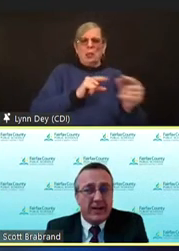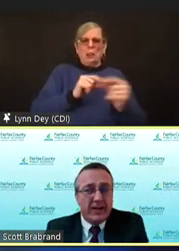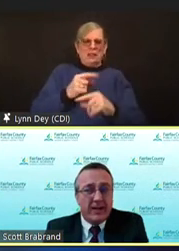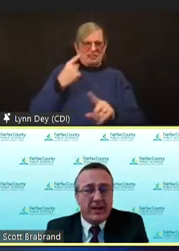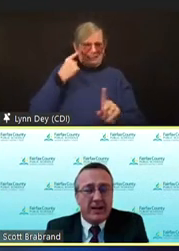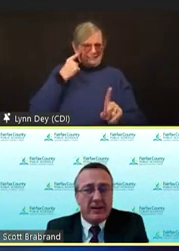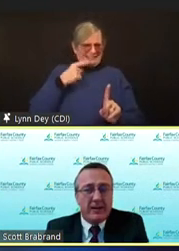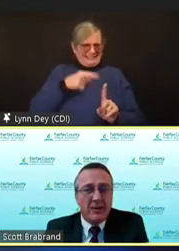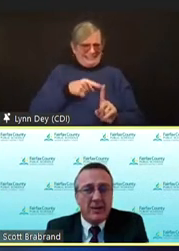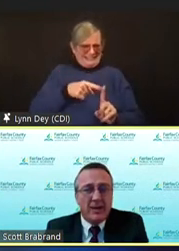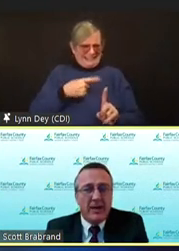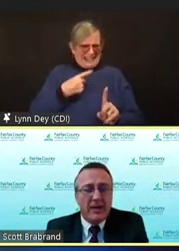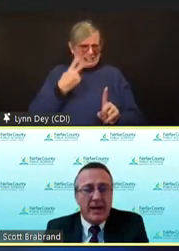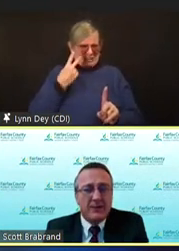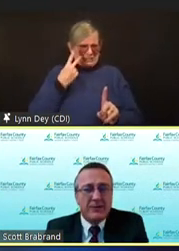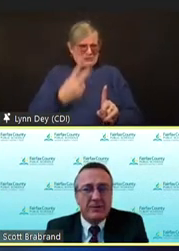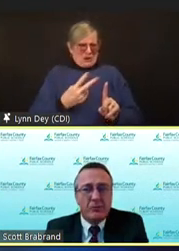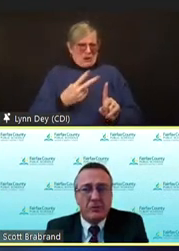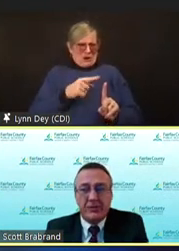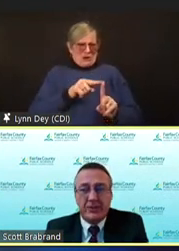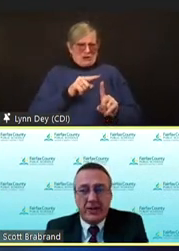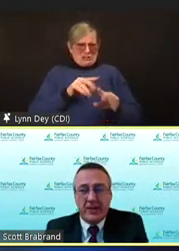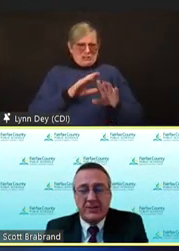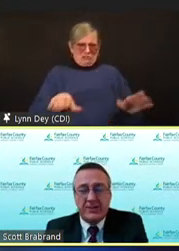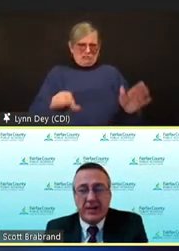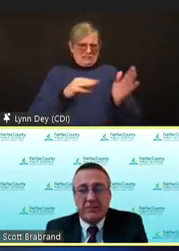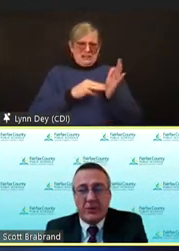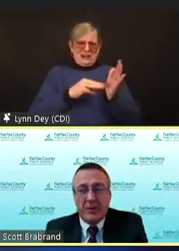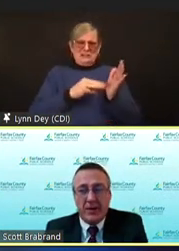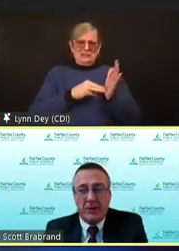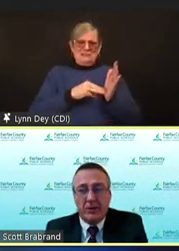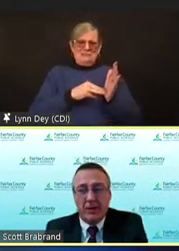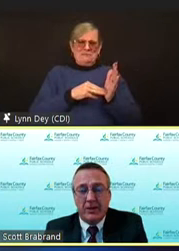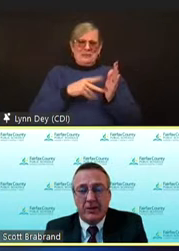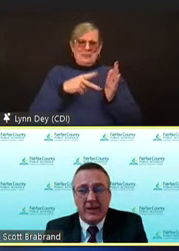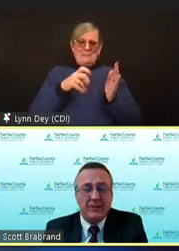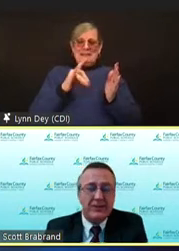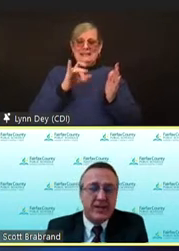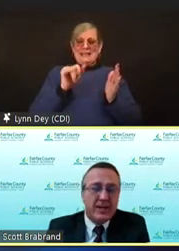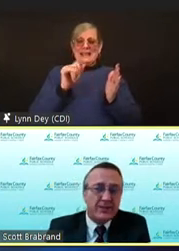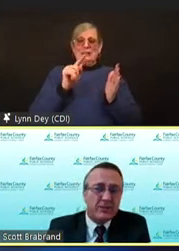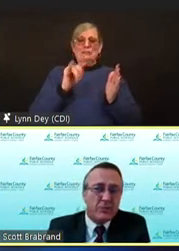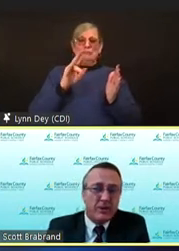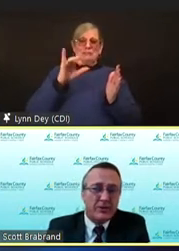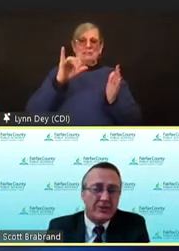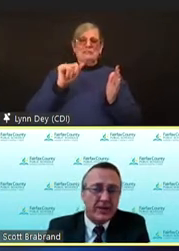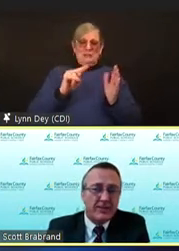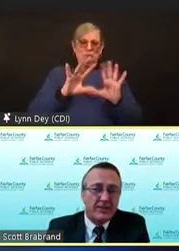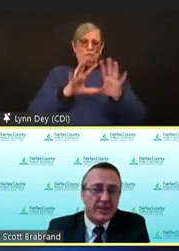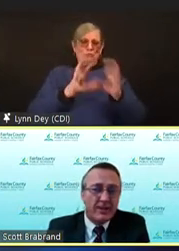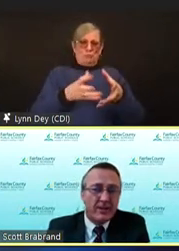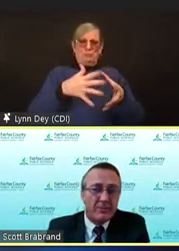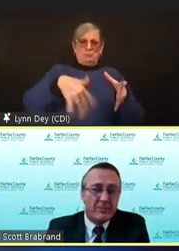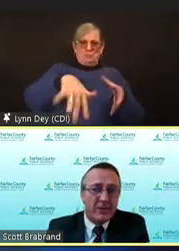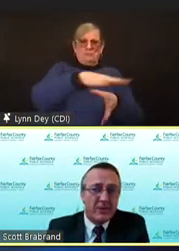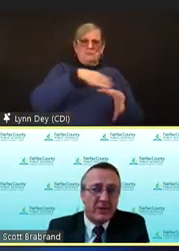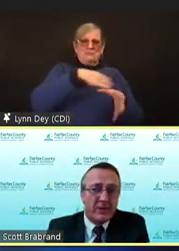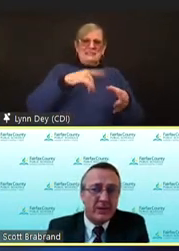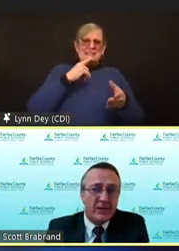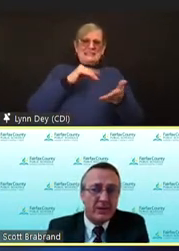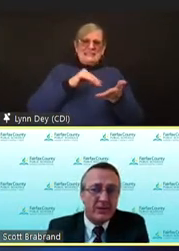other day. And it had some studies cited both here in the United States, as well as studies that have